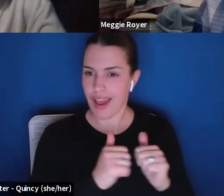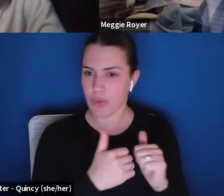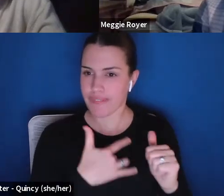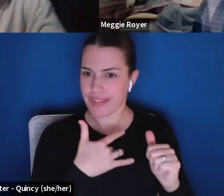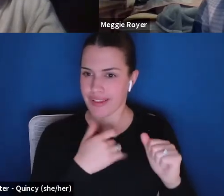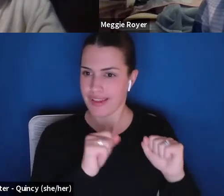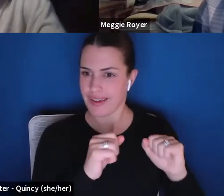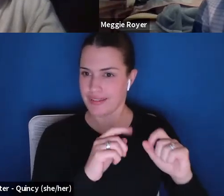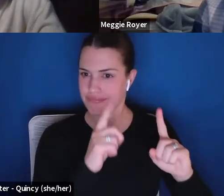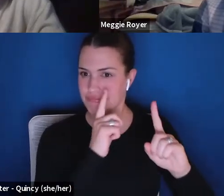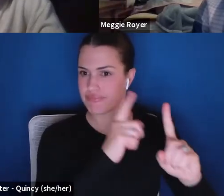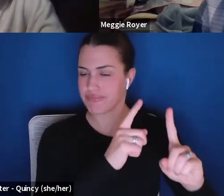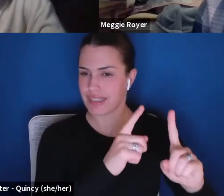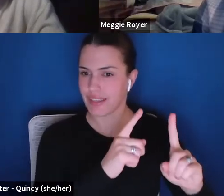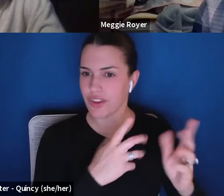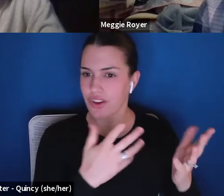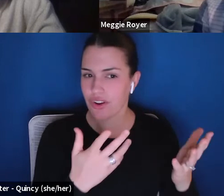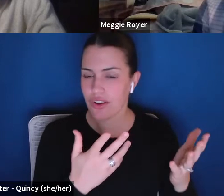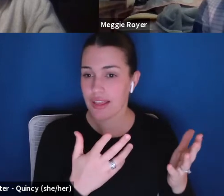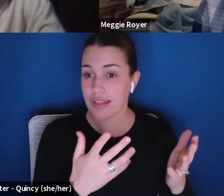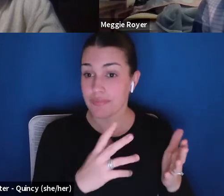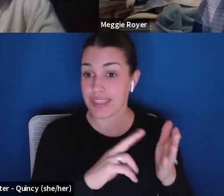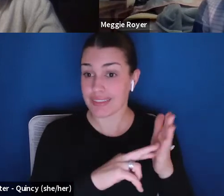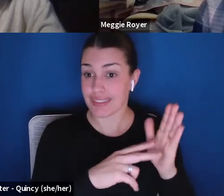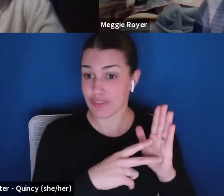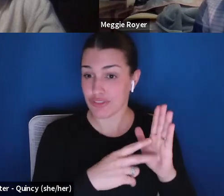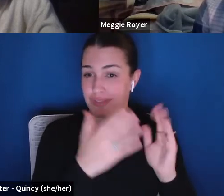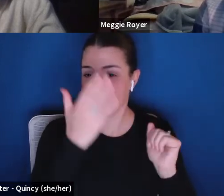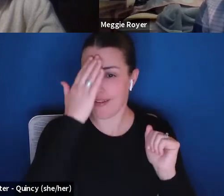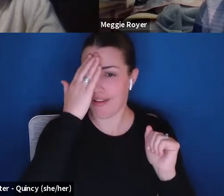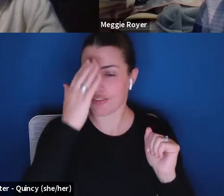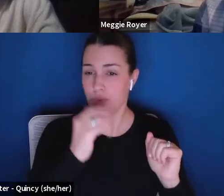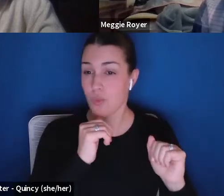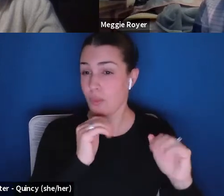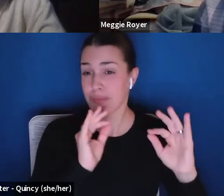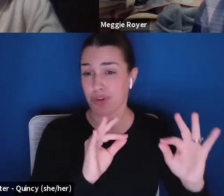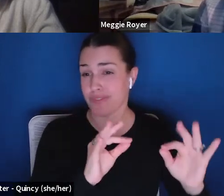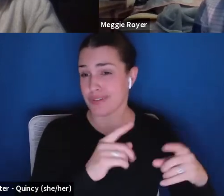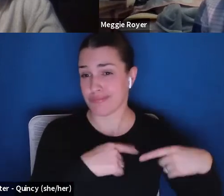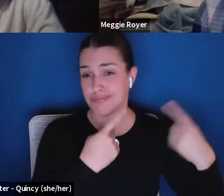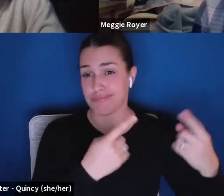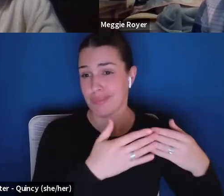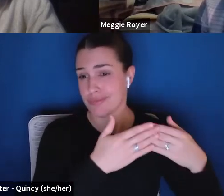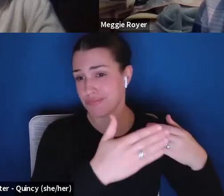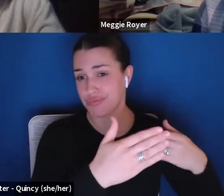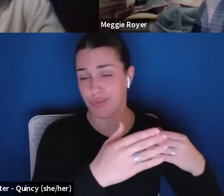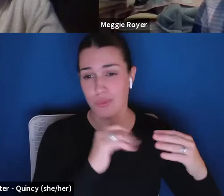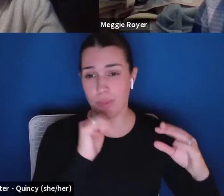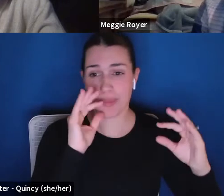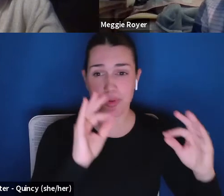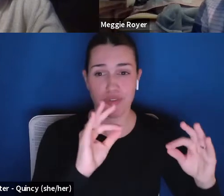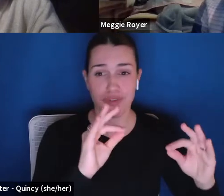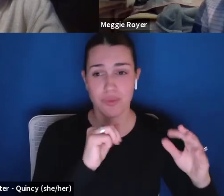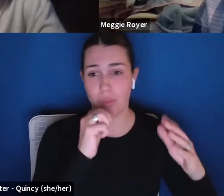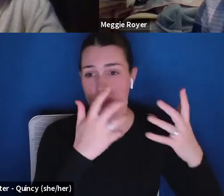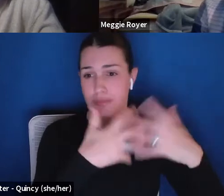there? Intentions acknowledge that you're not going to be perfect. It's not going to be perfect the